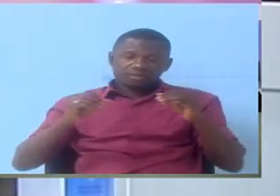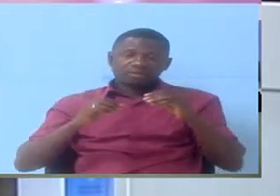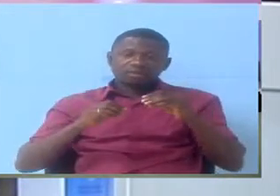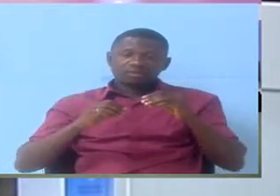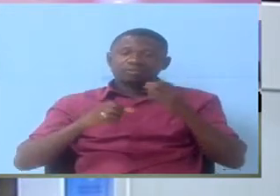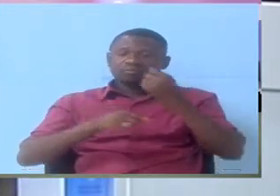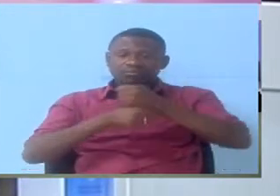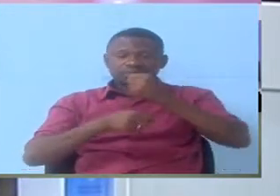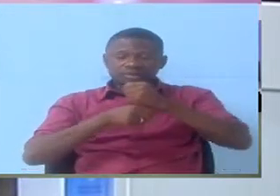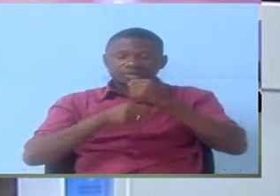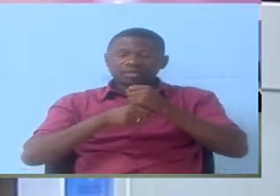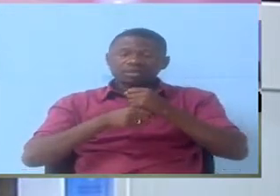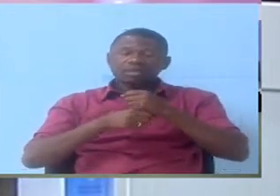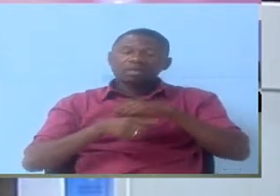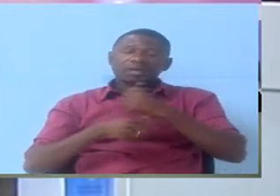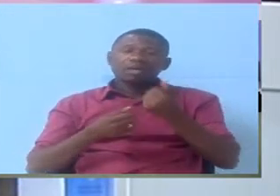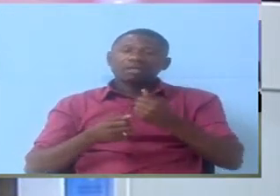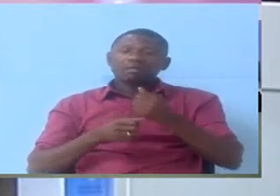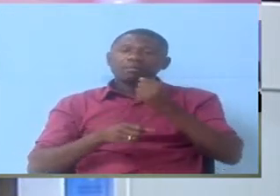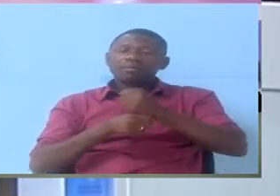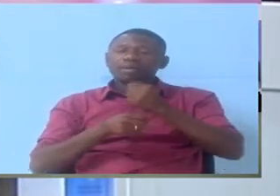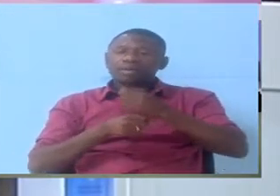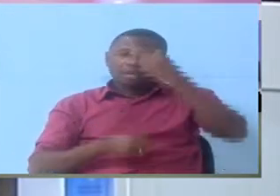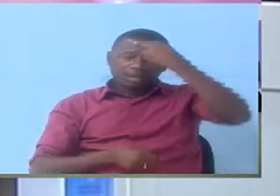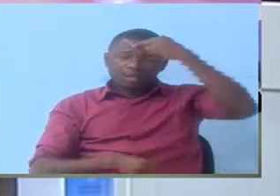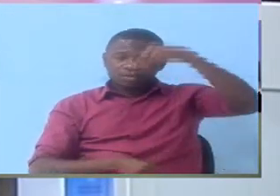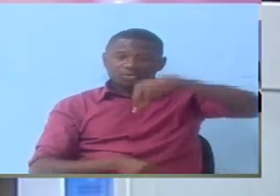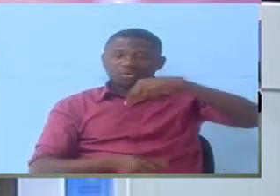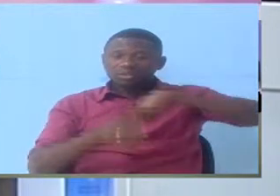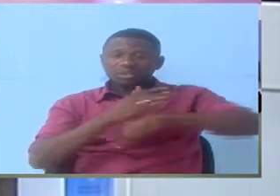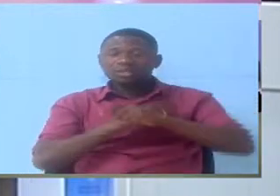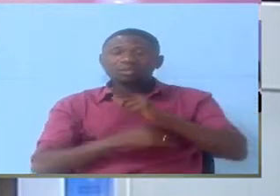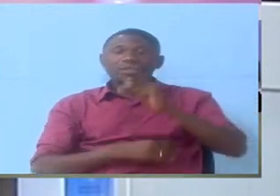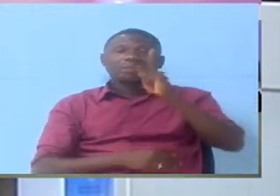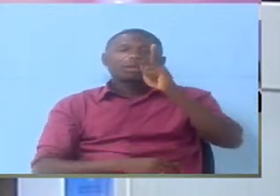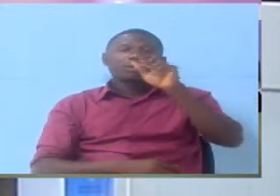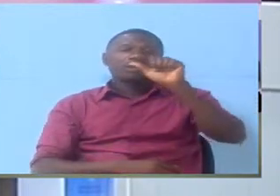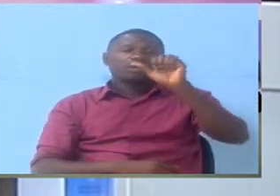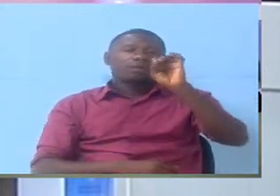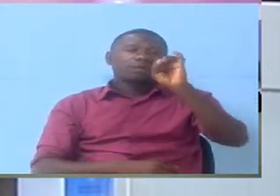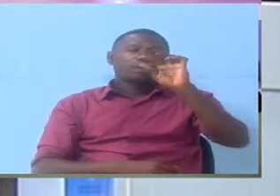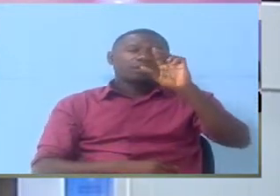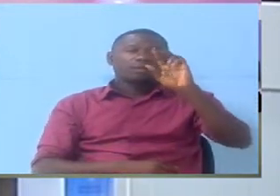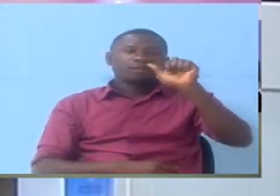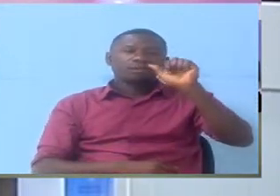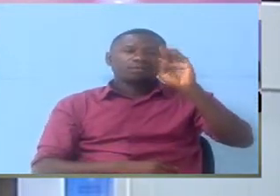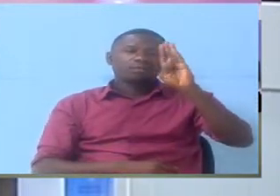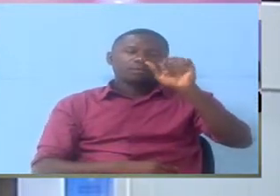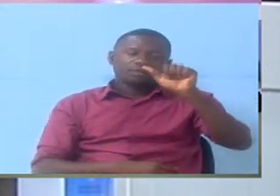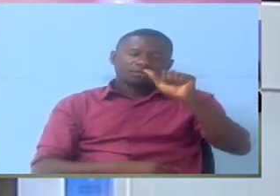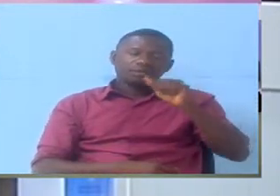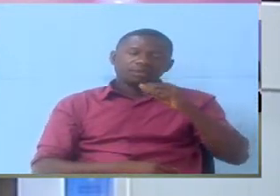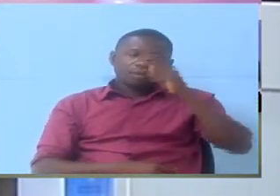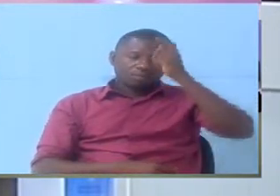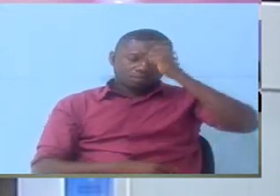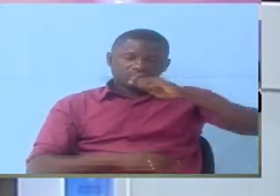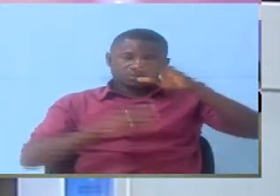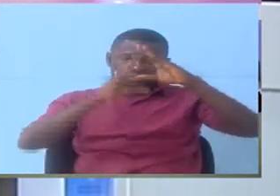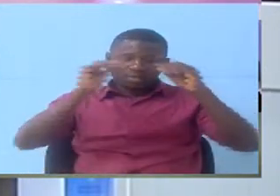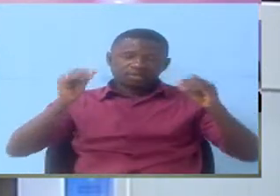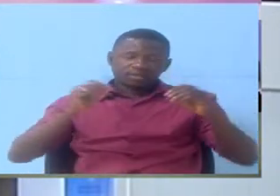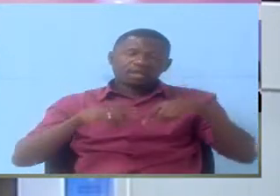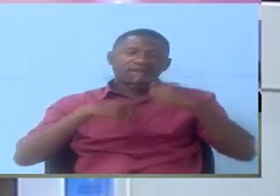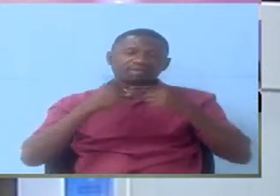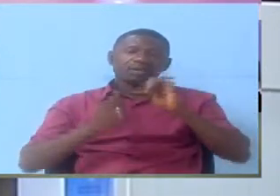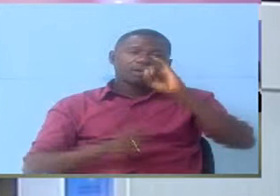londi. And headquartered at Kairaba. And between yolofanan la kordake Kairaba police kordato. So the IG said. What more IG